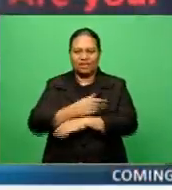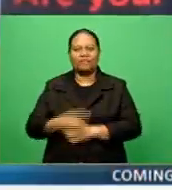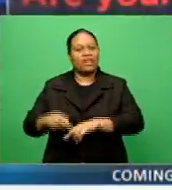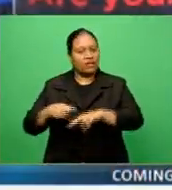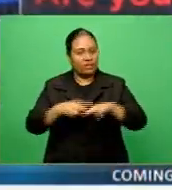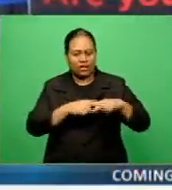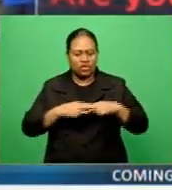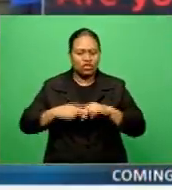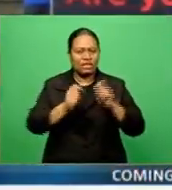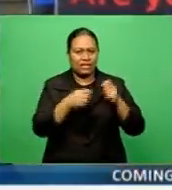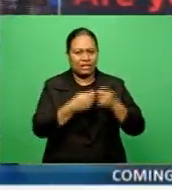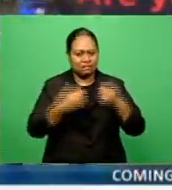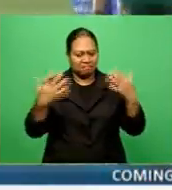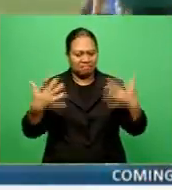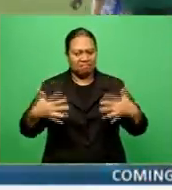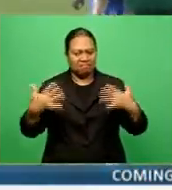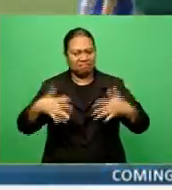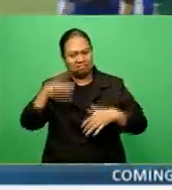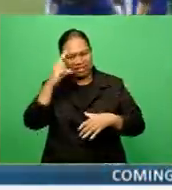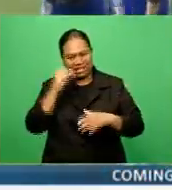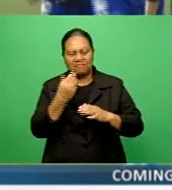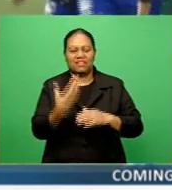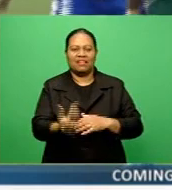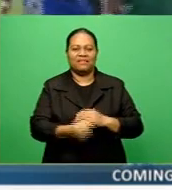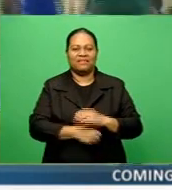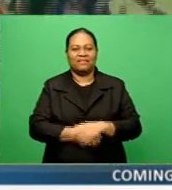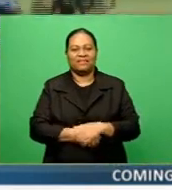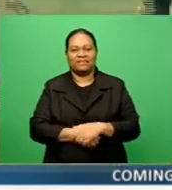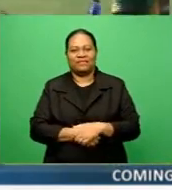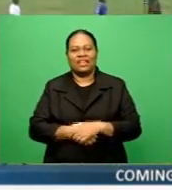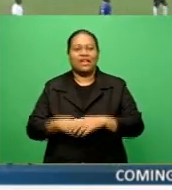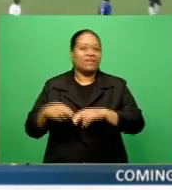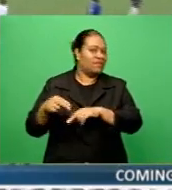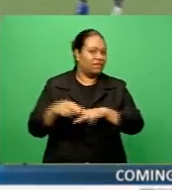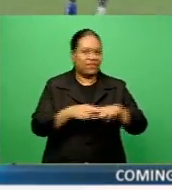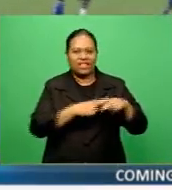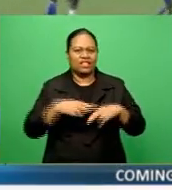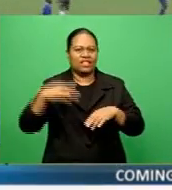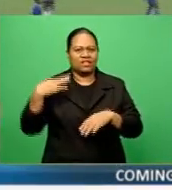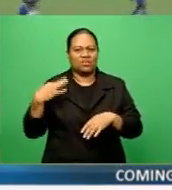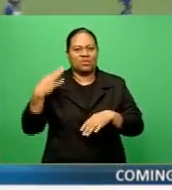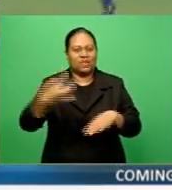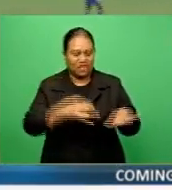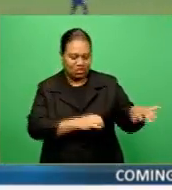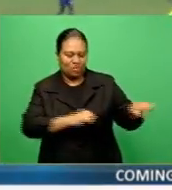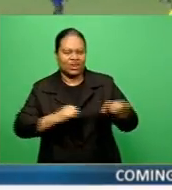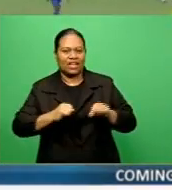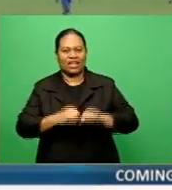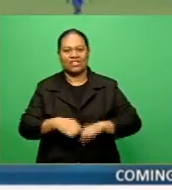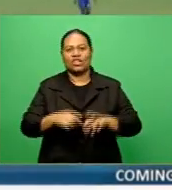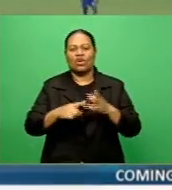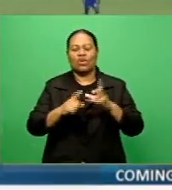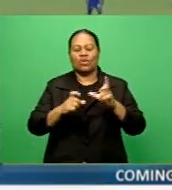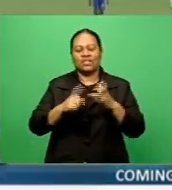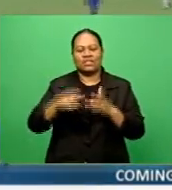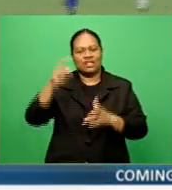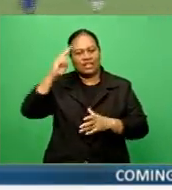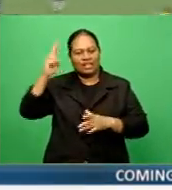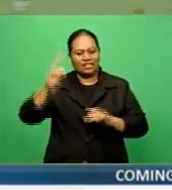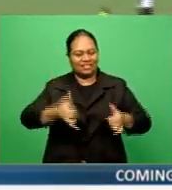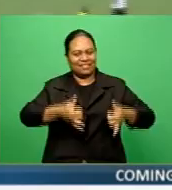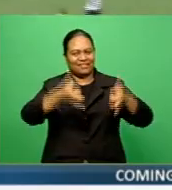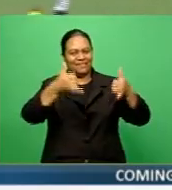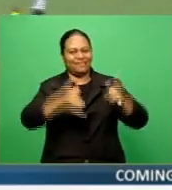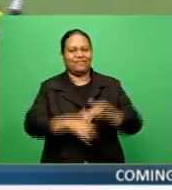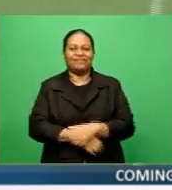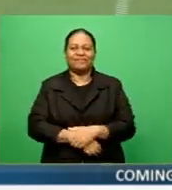Fiji Party extended squad named, and Fiji willing to host OFC Nations Cup. This and more